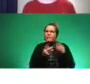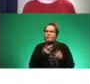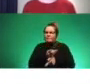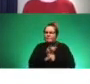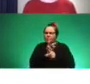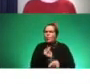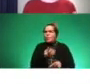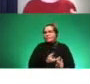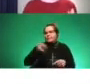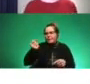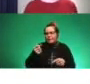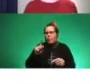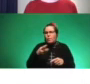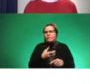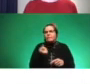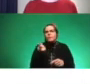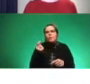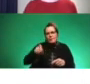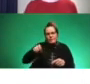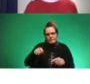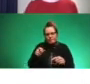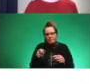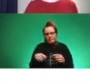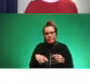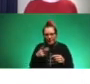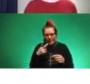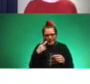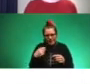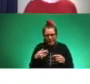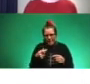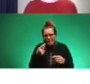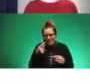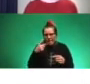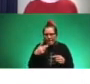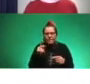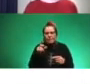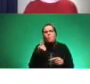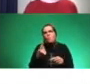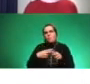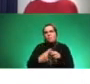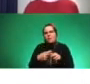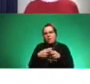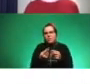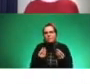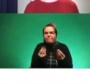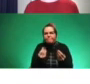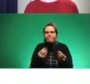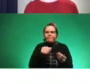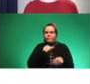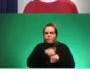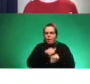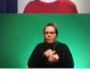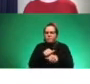we take. We only take what we need. So you can see there, I maybe have half a kilo, so about a pound of sediment. And that gives us